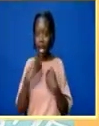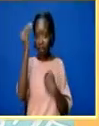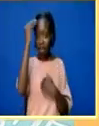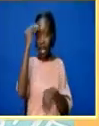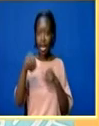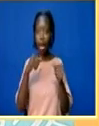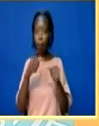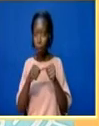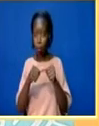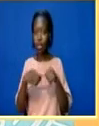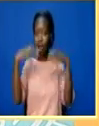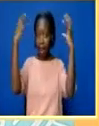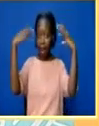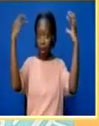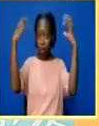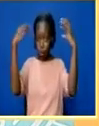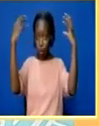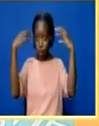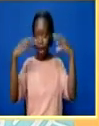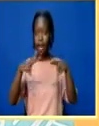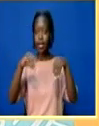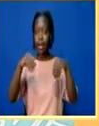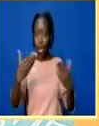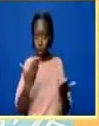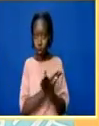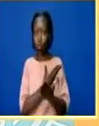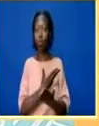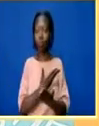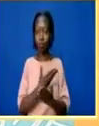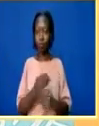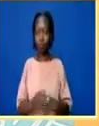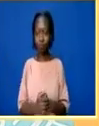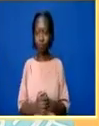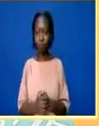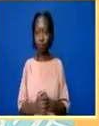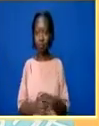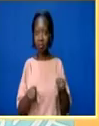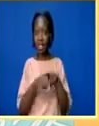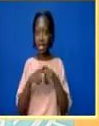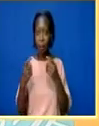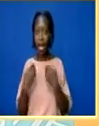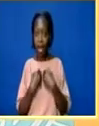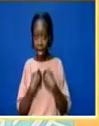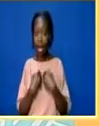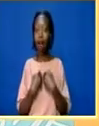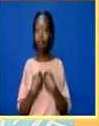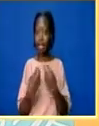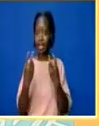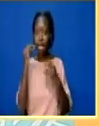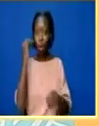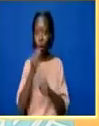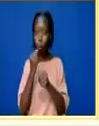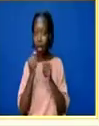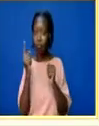about splash erosion, which is also known as rain drop erosion. And we've heard about our assignment. With the help of